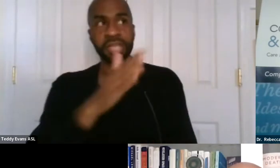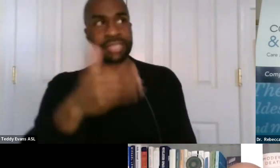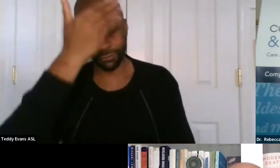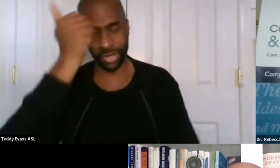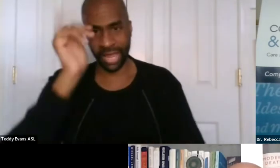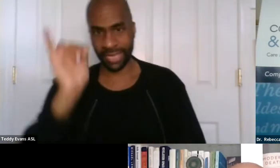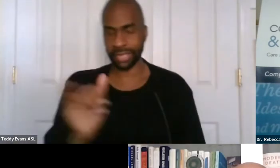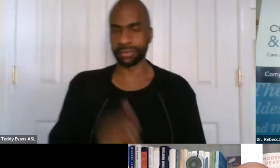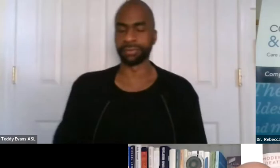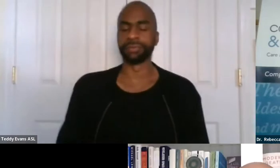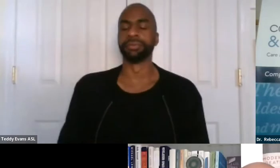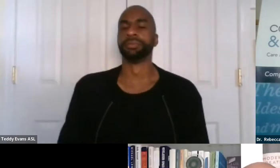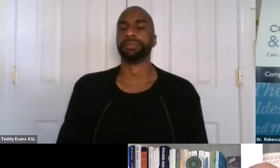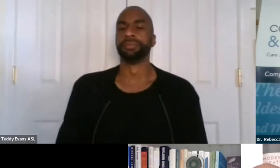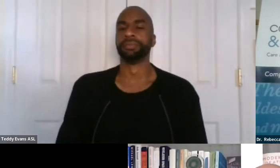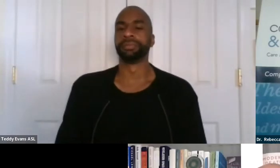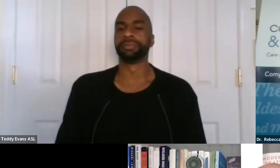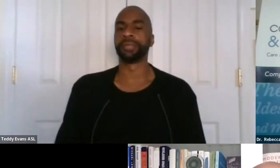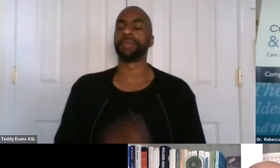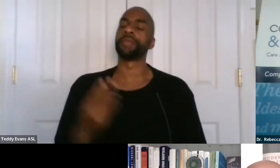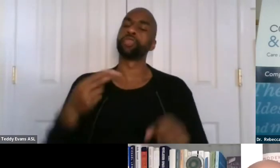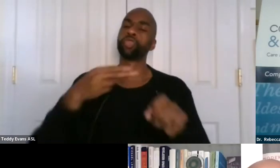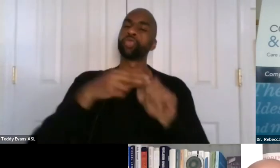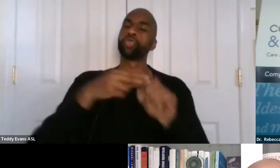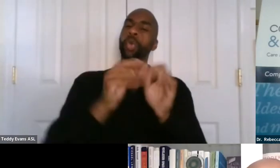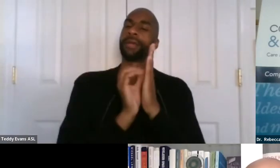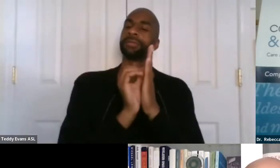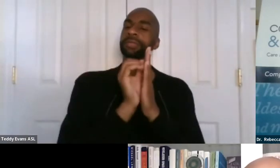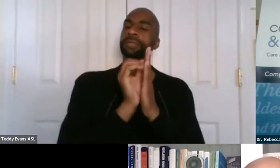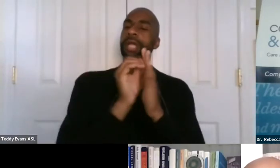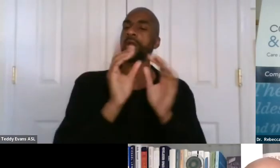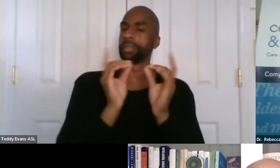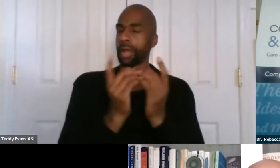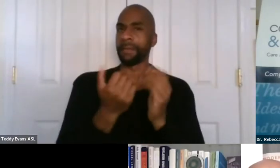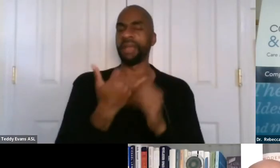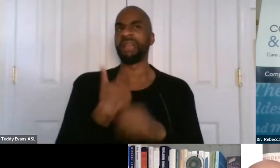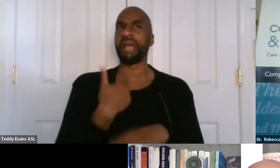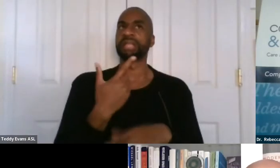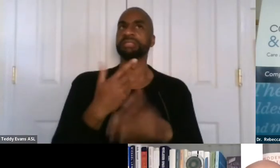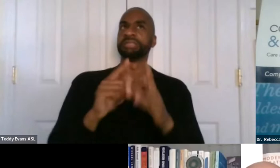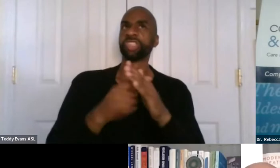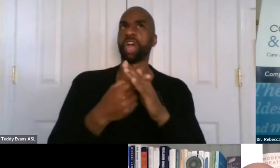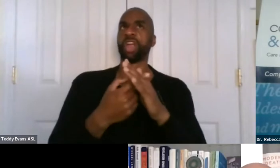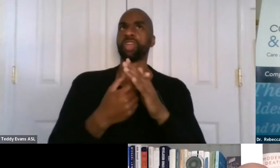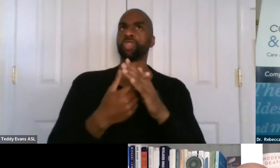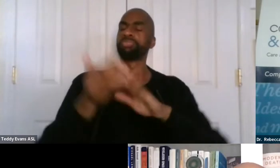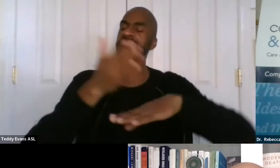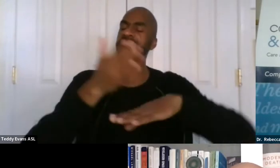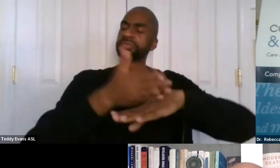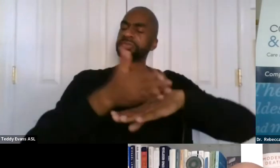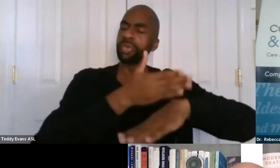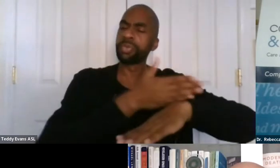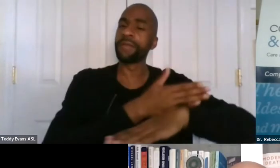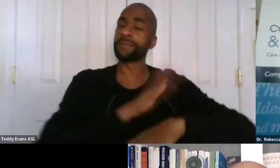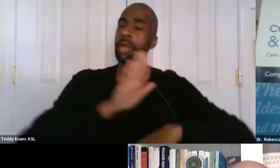school, joined this cancer ward and really started to perfect her own approach towards